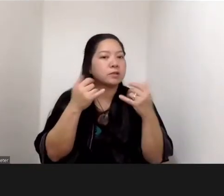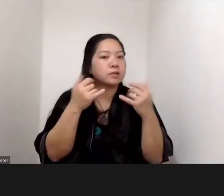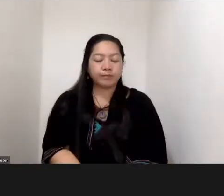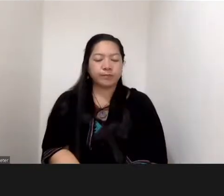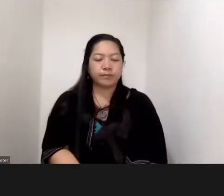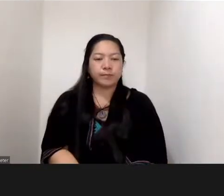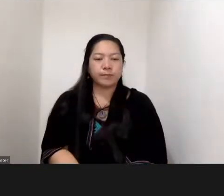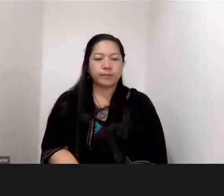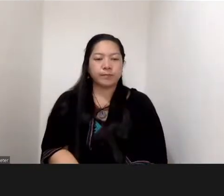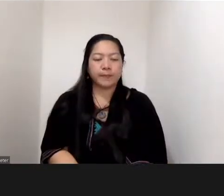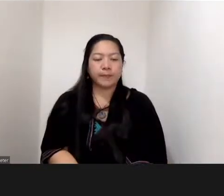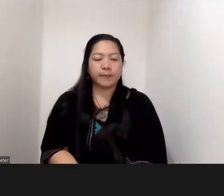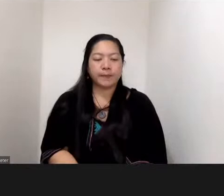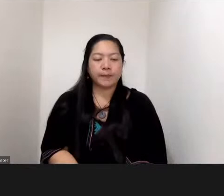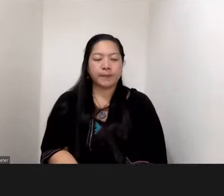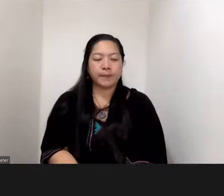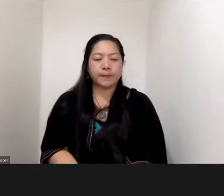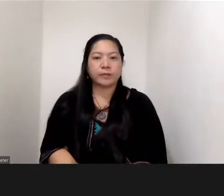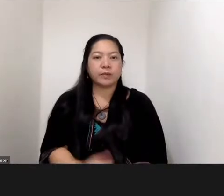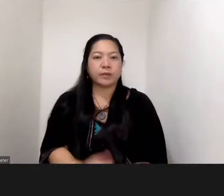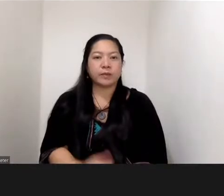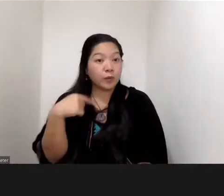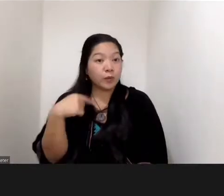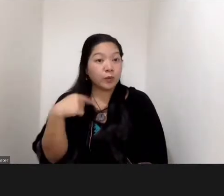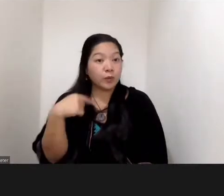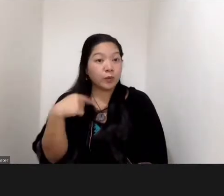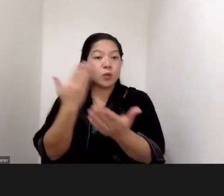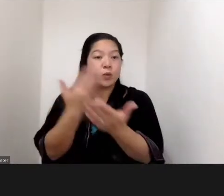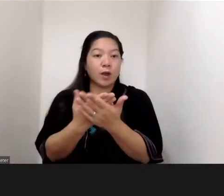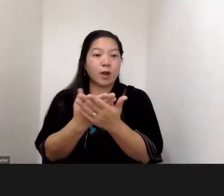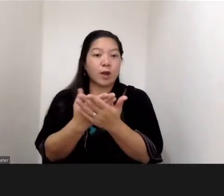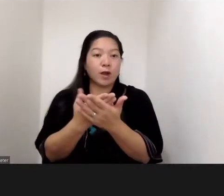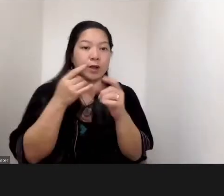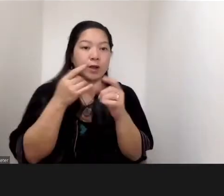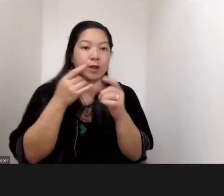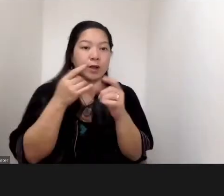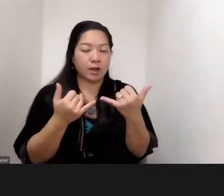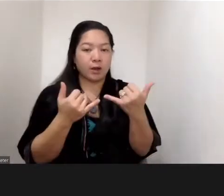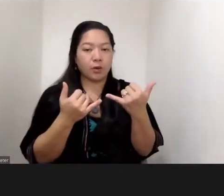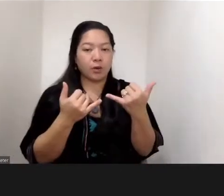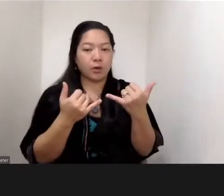in relation to that, if we ever arrived at the point where